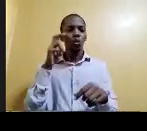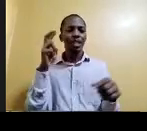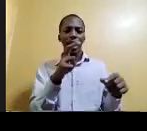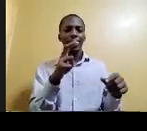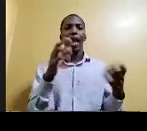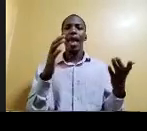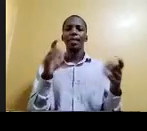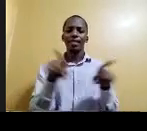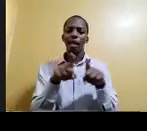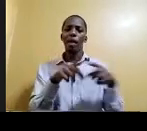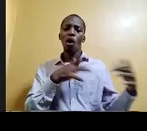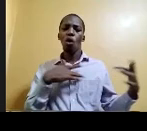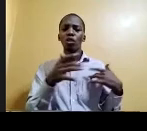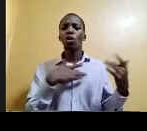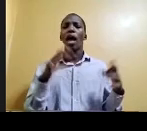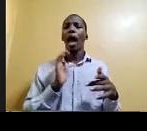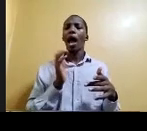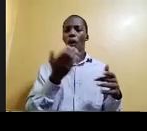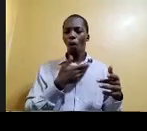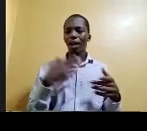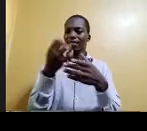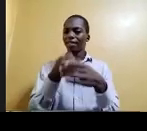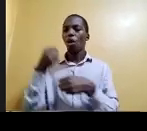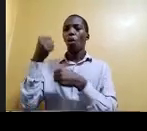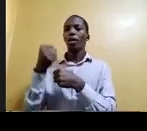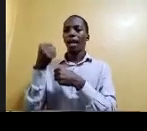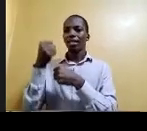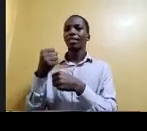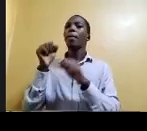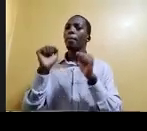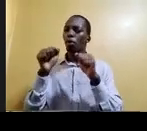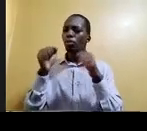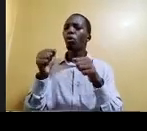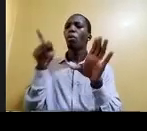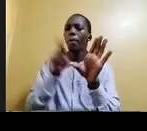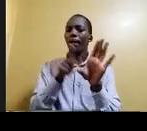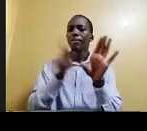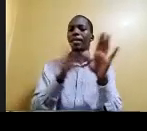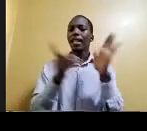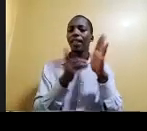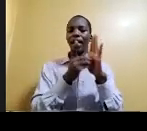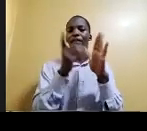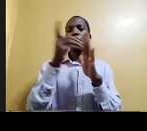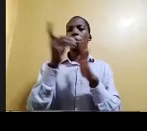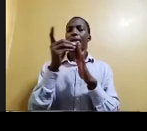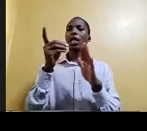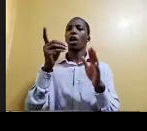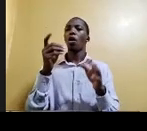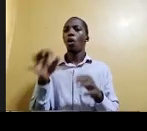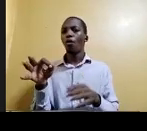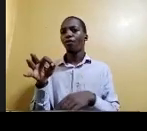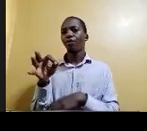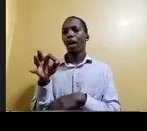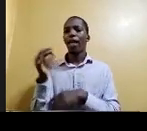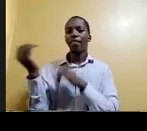our stakeholders with a view of being able to participate in the development of new